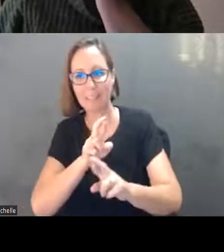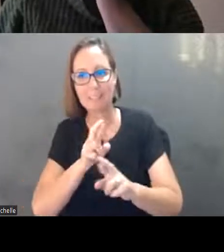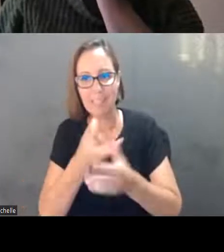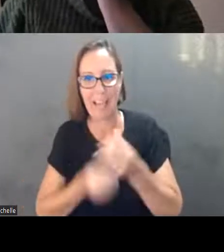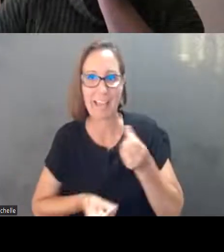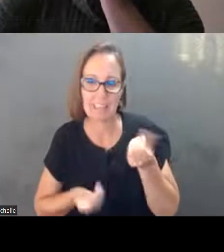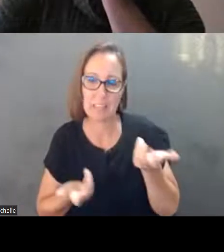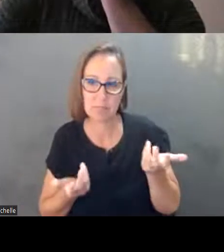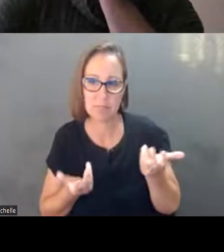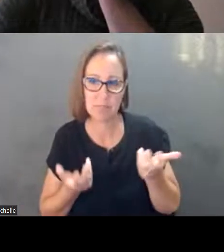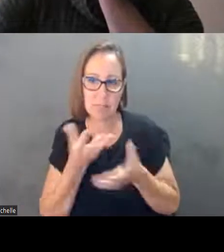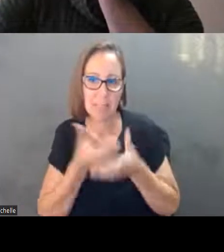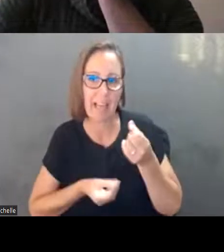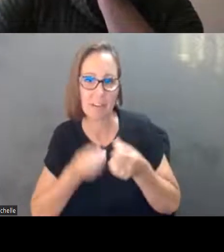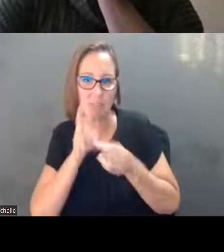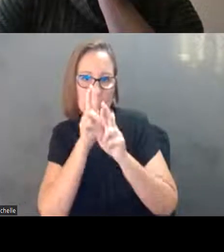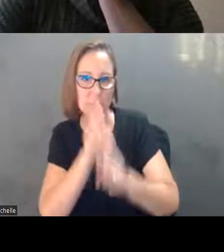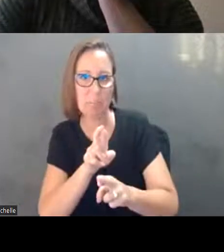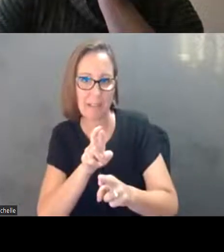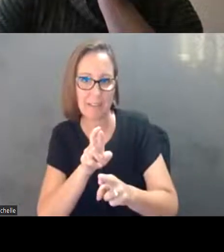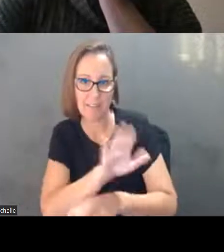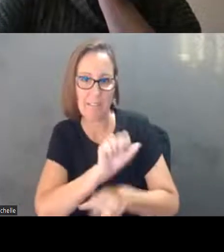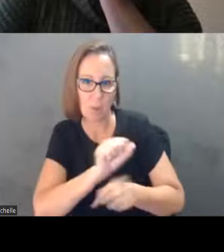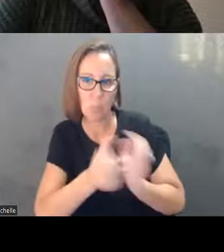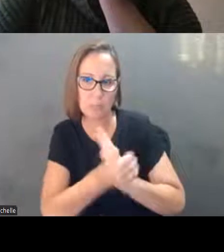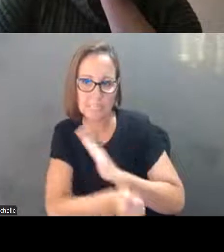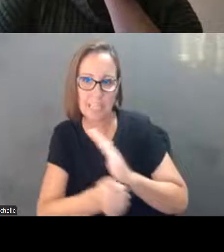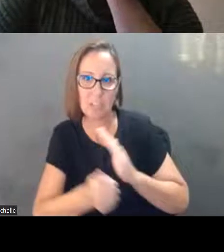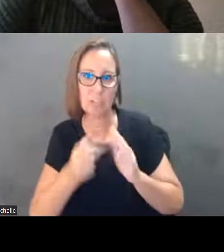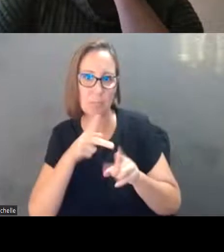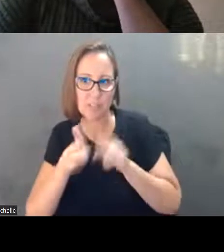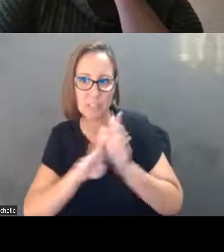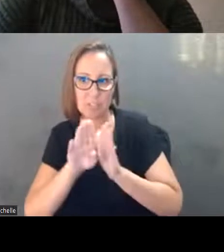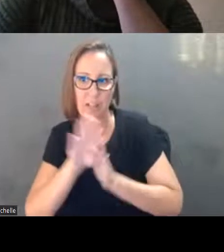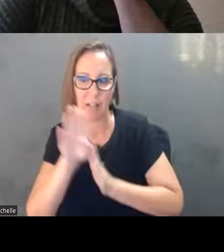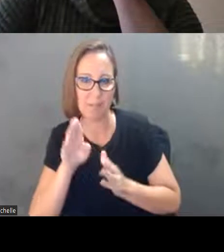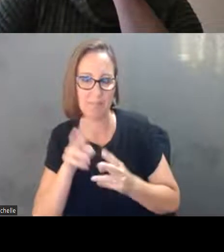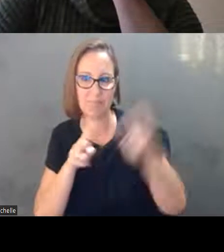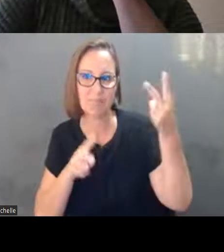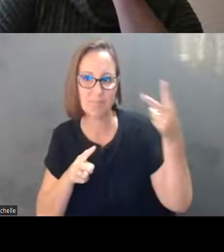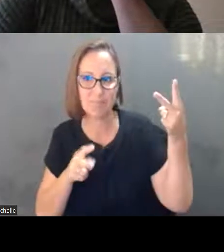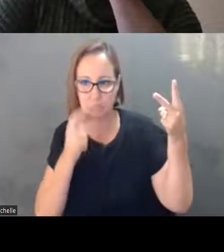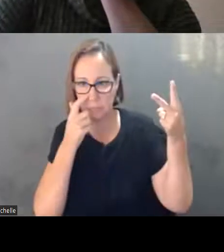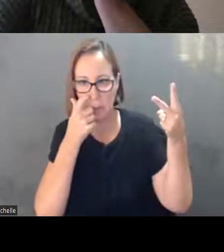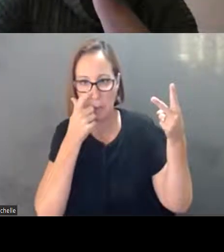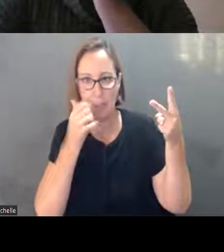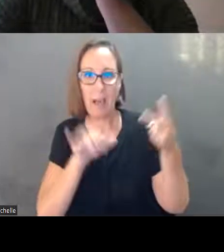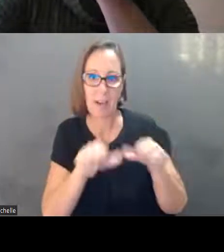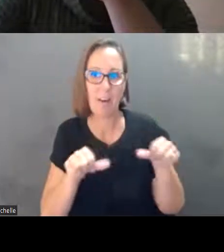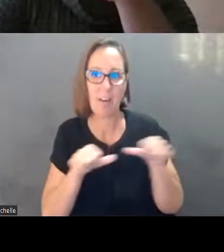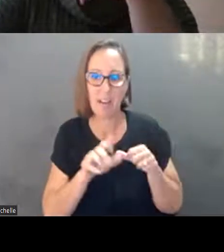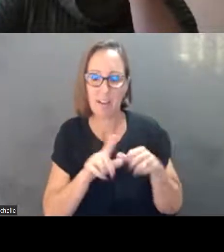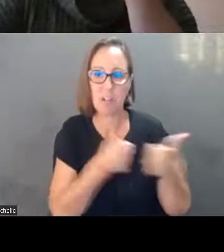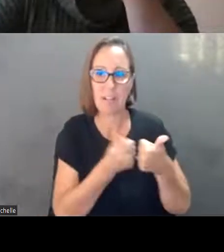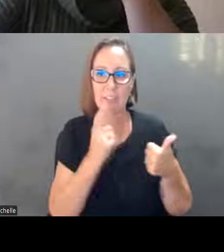lack of respect or investment in their professional development. And that is an area where I think